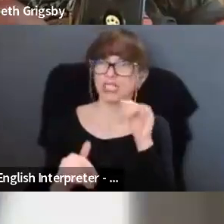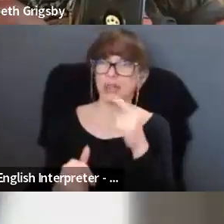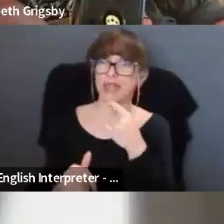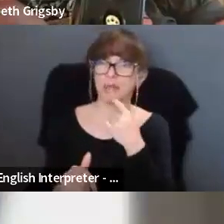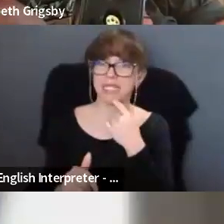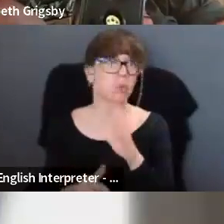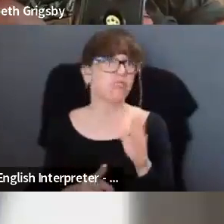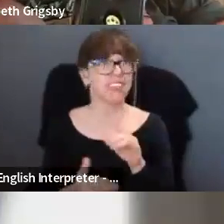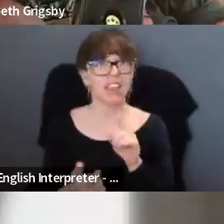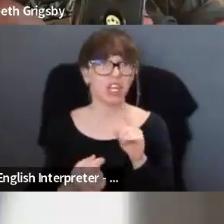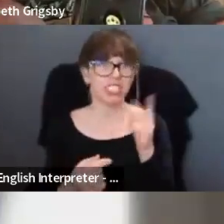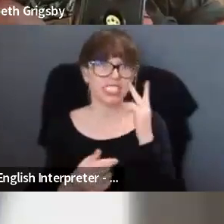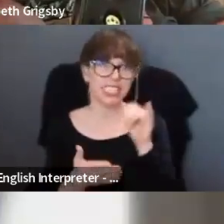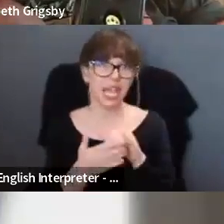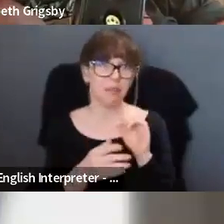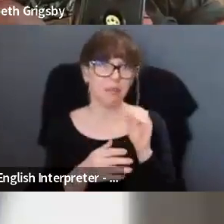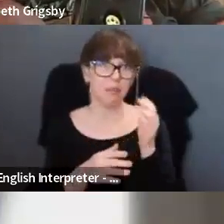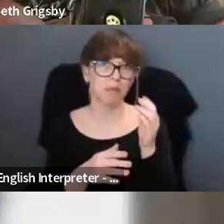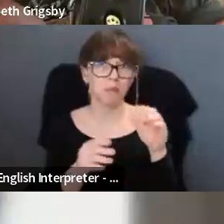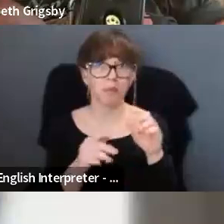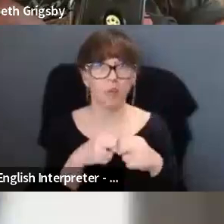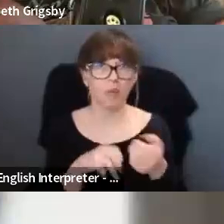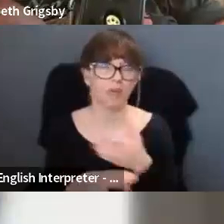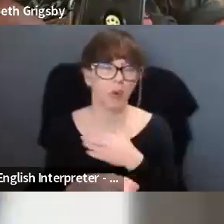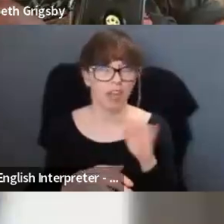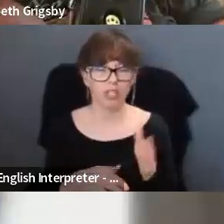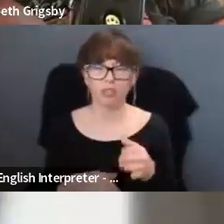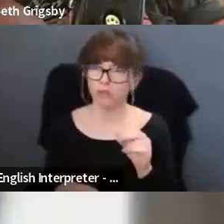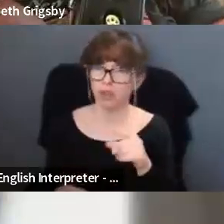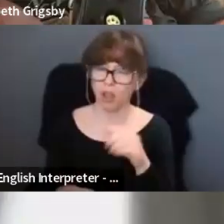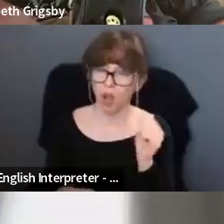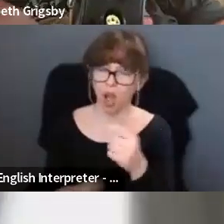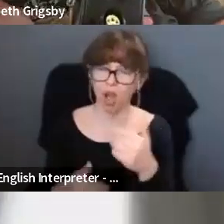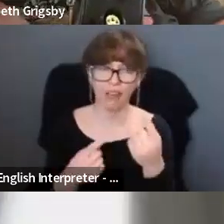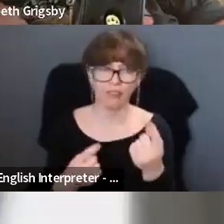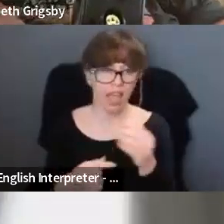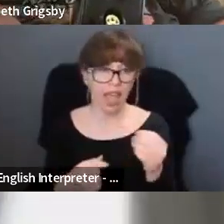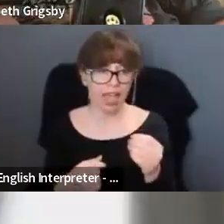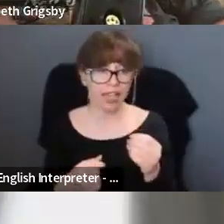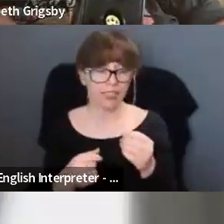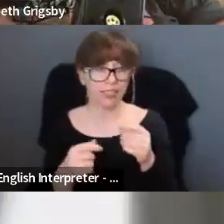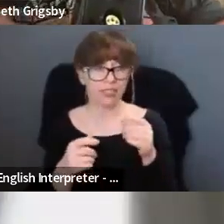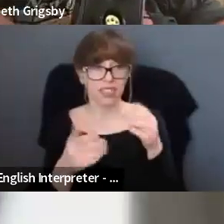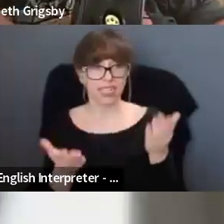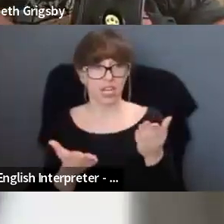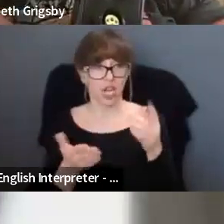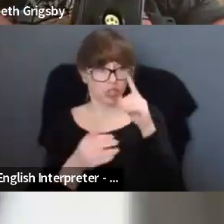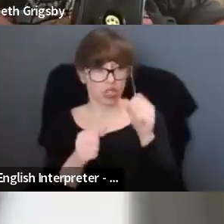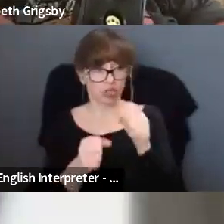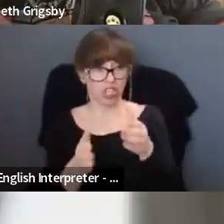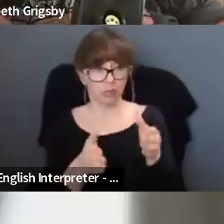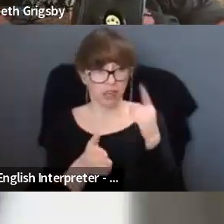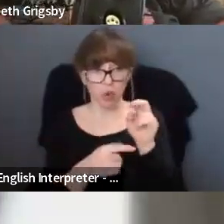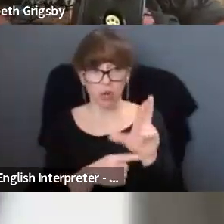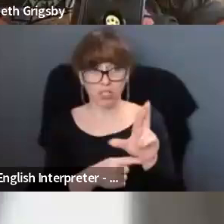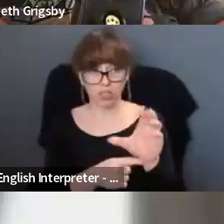these linkages between the services that aligns with us, that's part of our strategic plan for our regional center, is